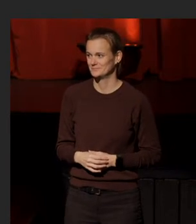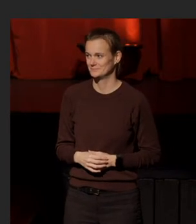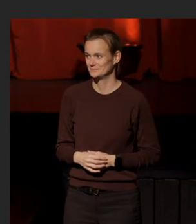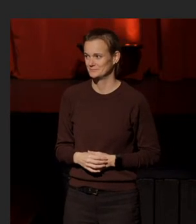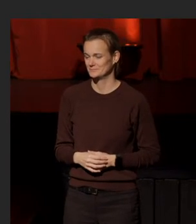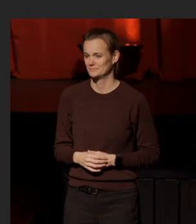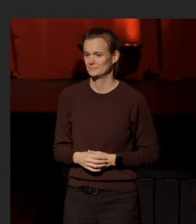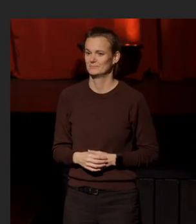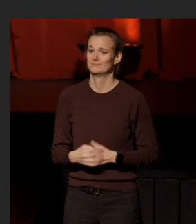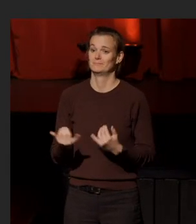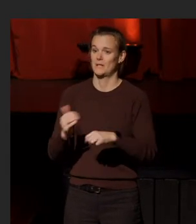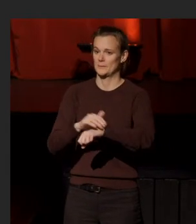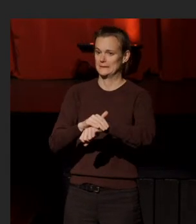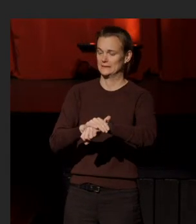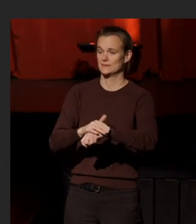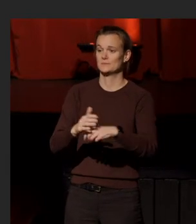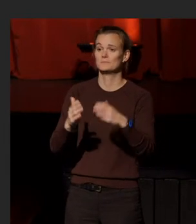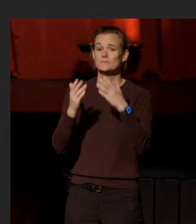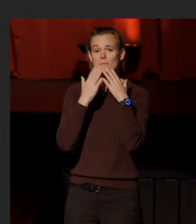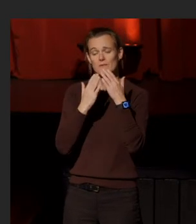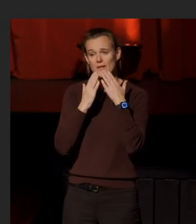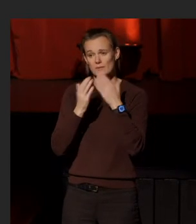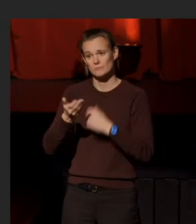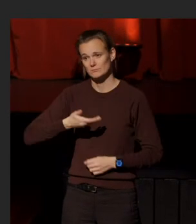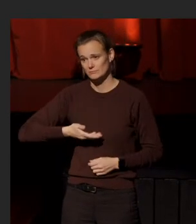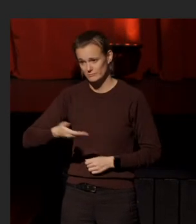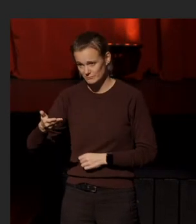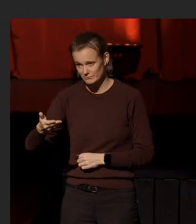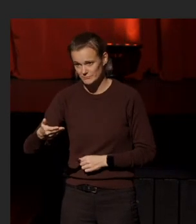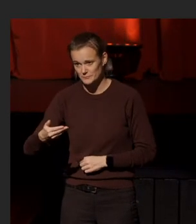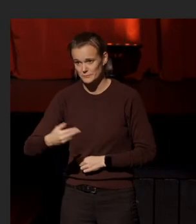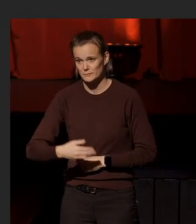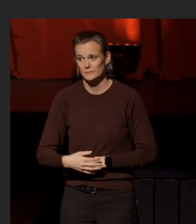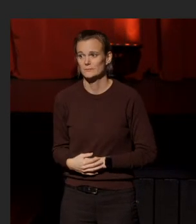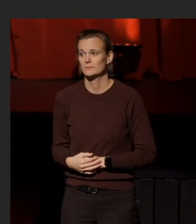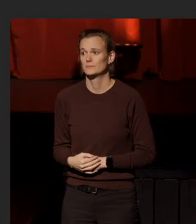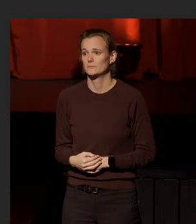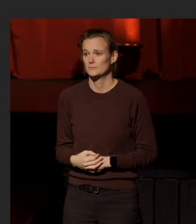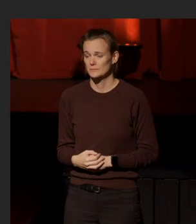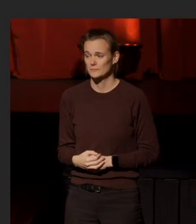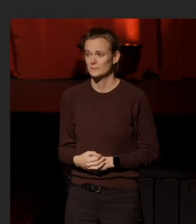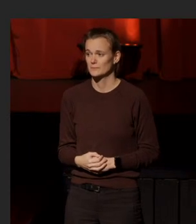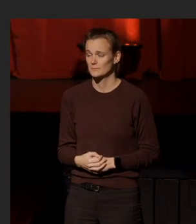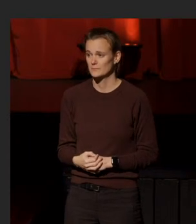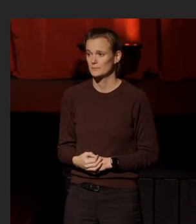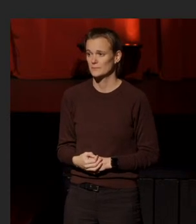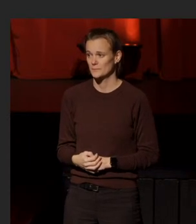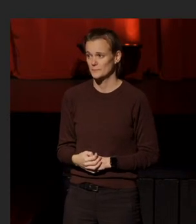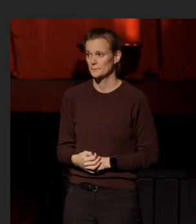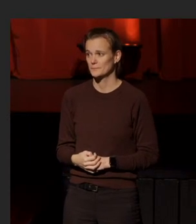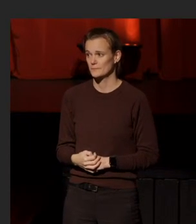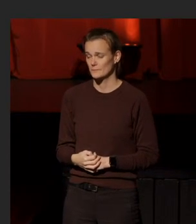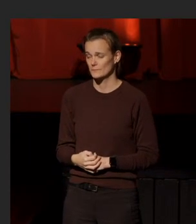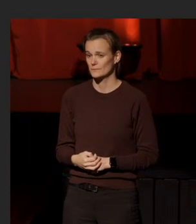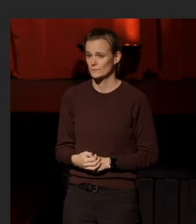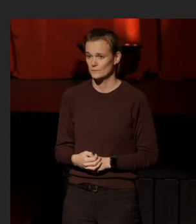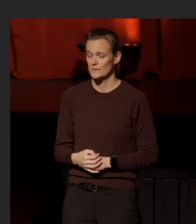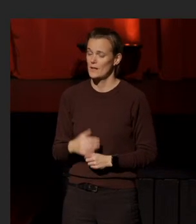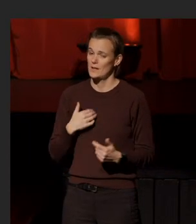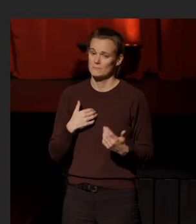thank you for inviting me here to do what is such an